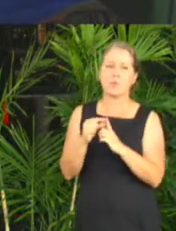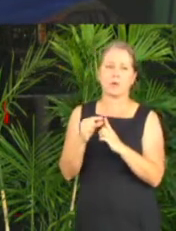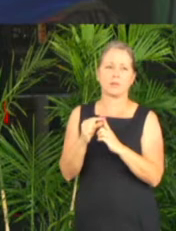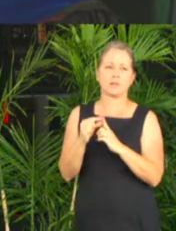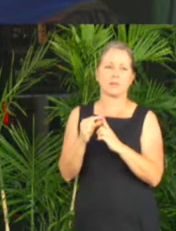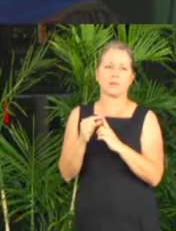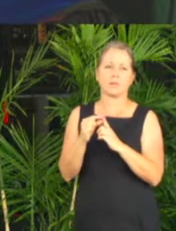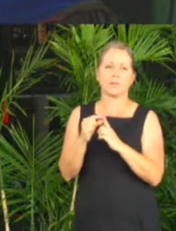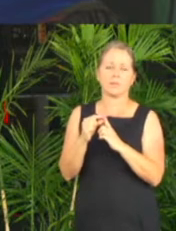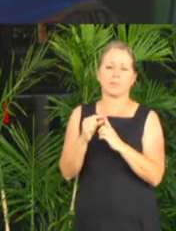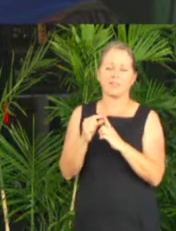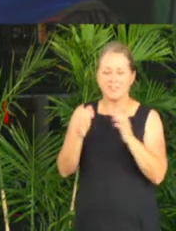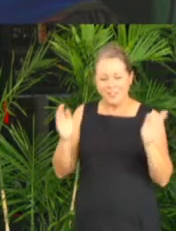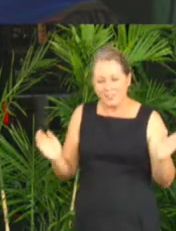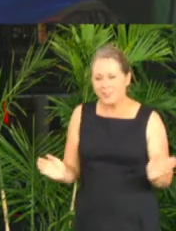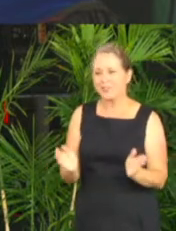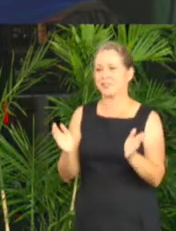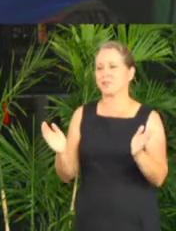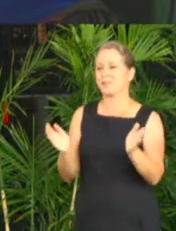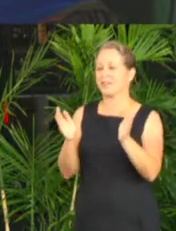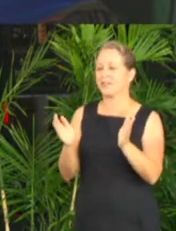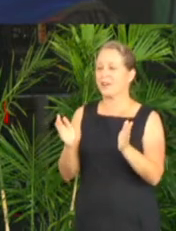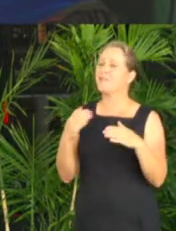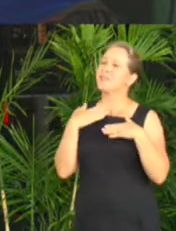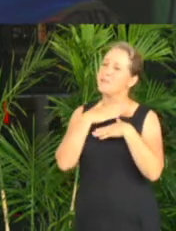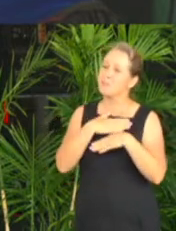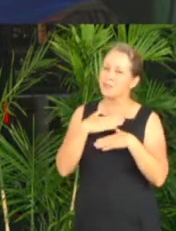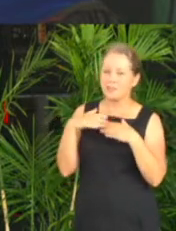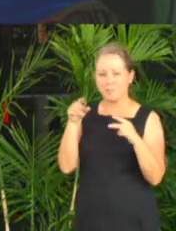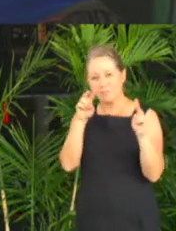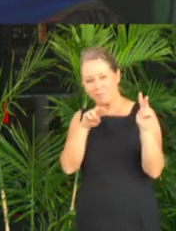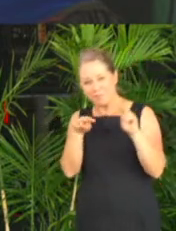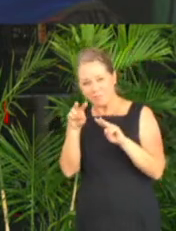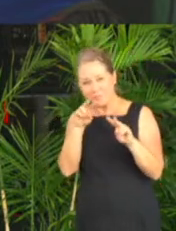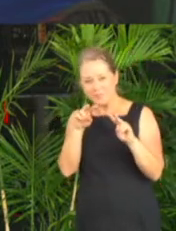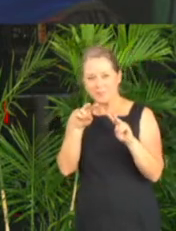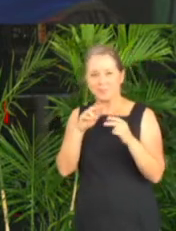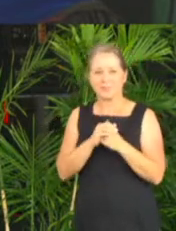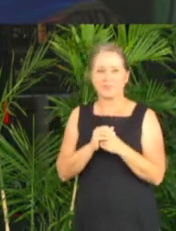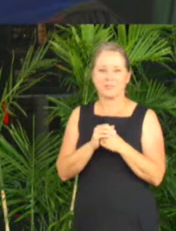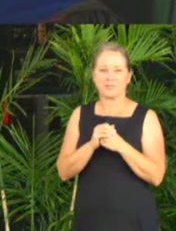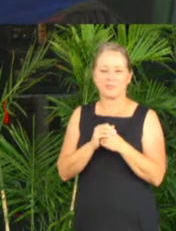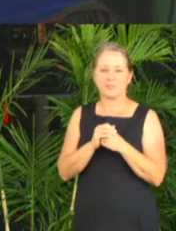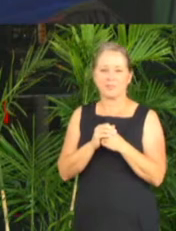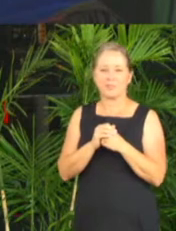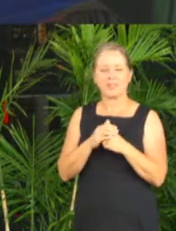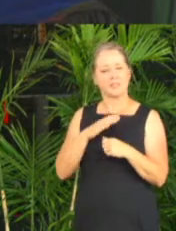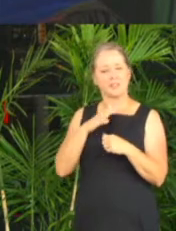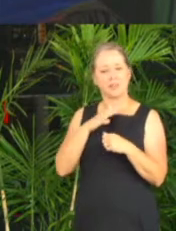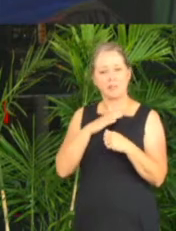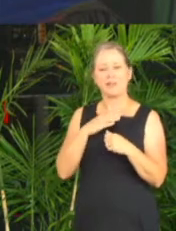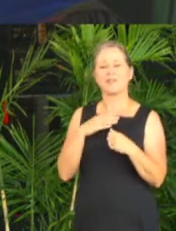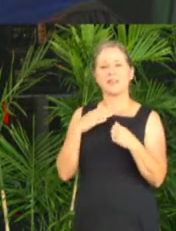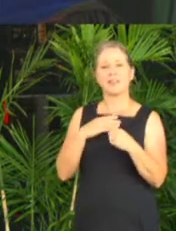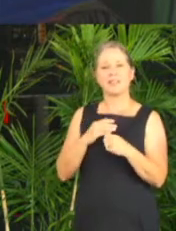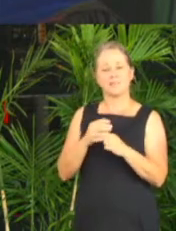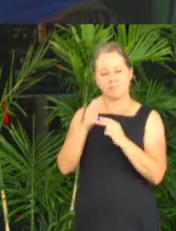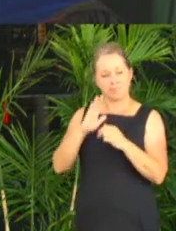the encouragement of the appreciative gaze, the decorum of held